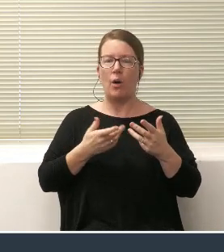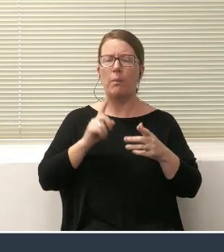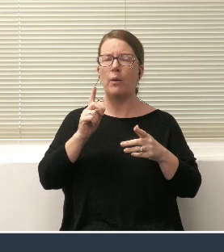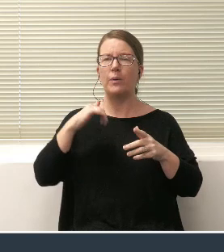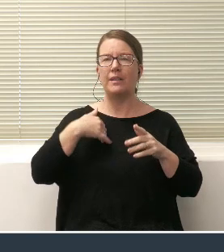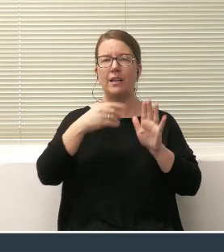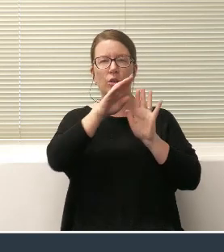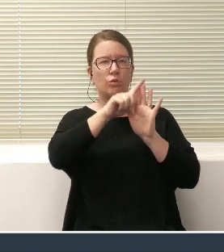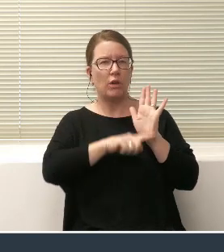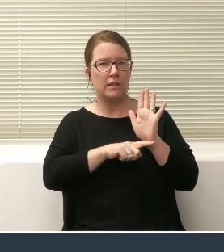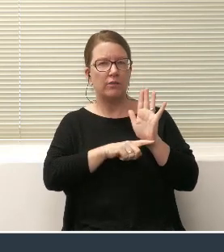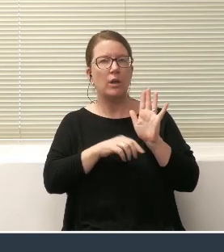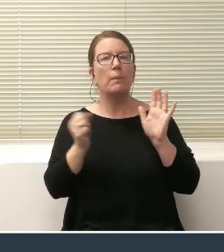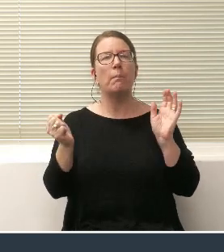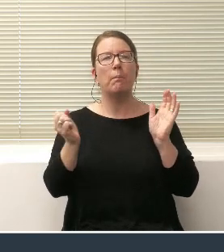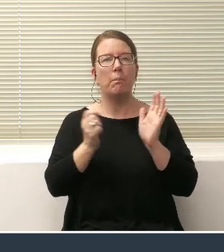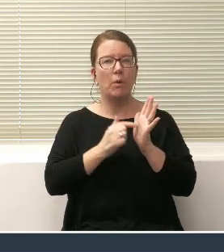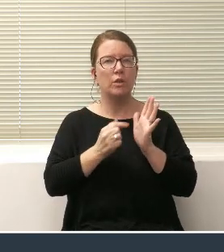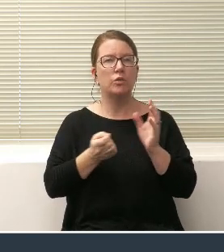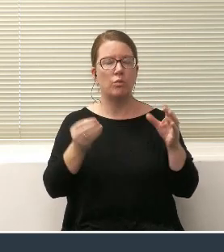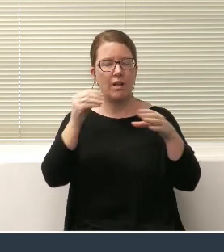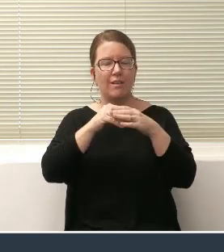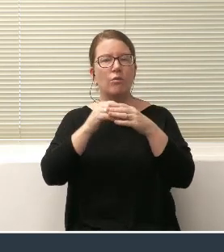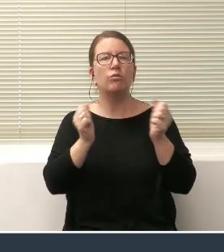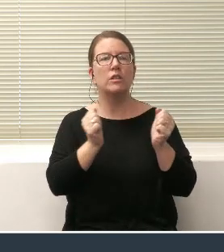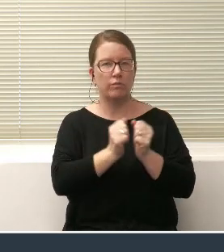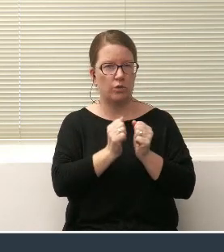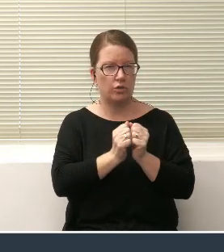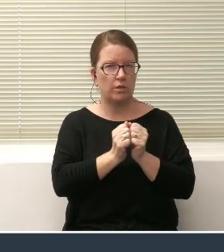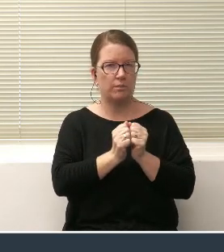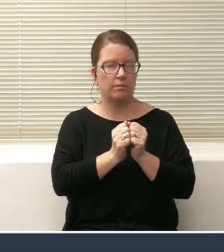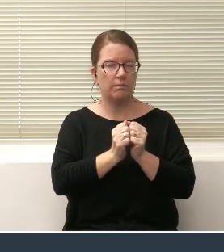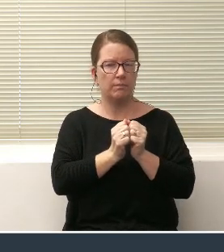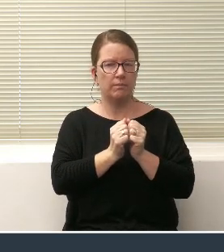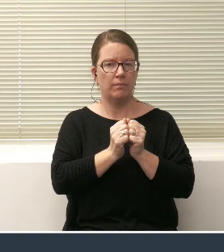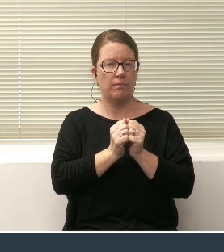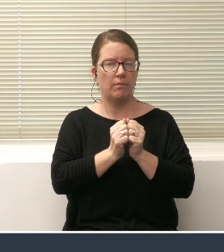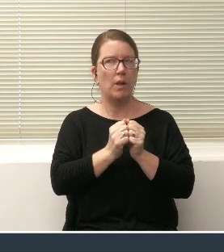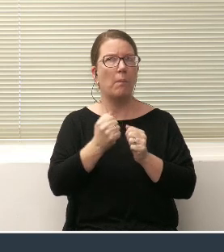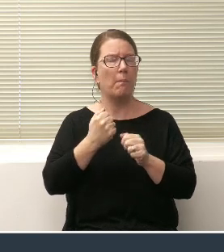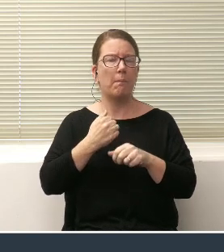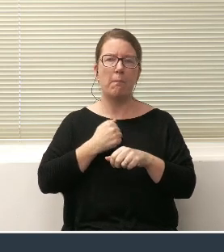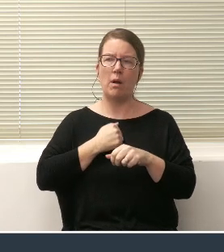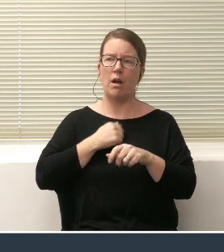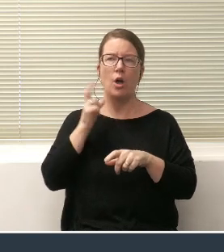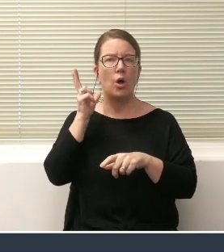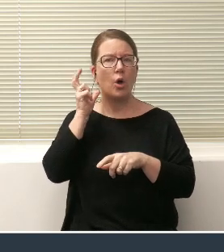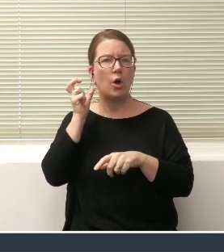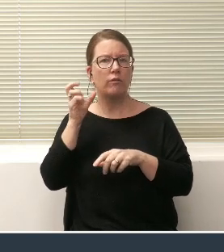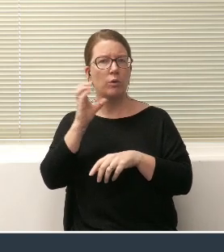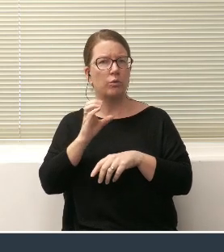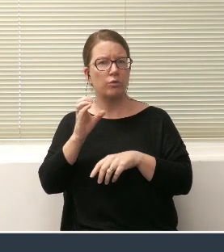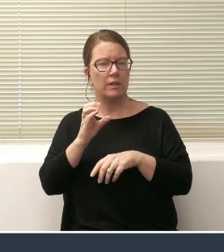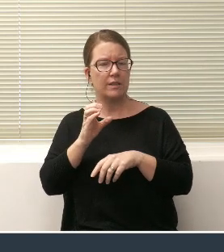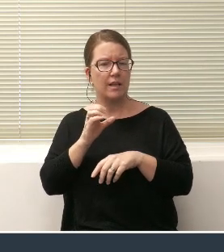be, in my mind, quite helpful to include in our resolution. And I guess what I heard from Chris was that we might be